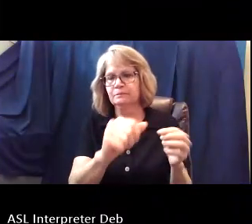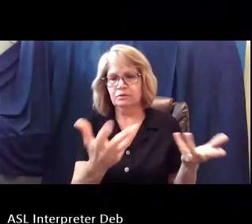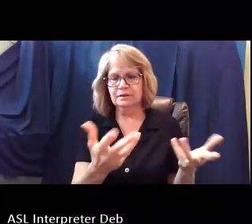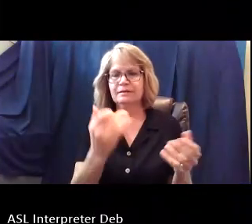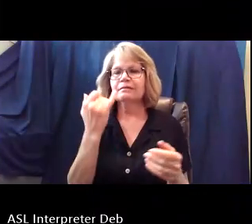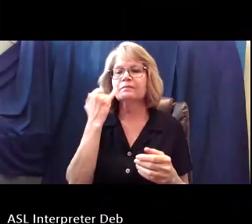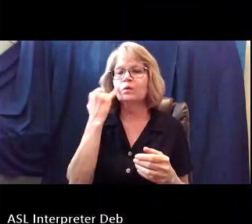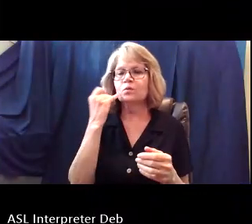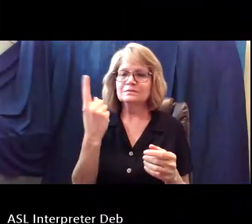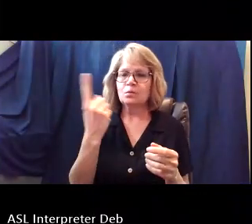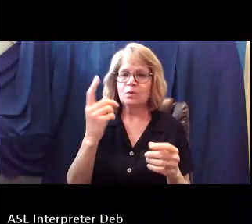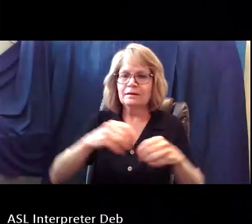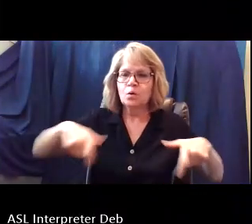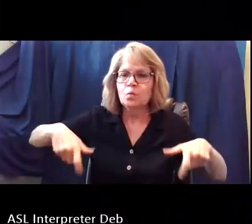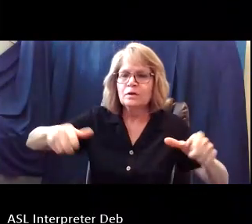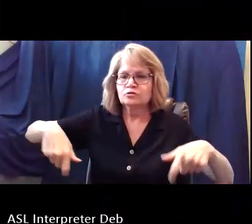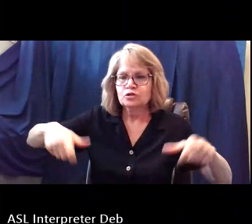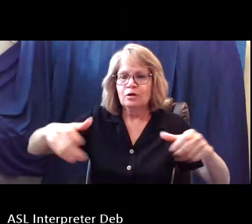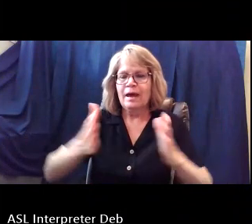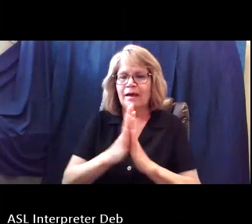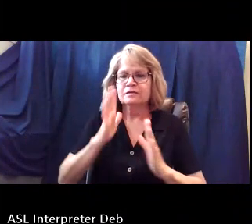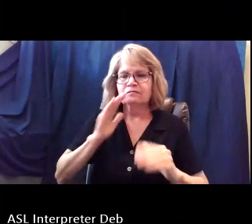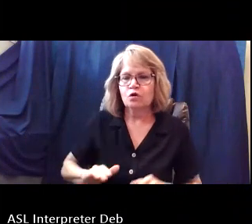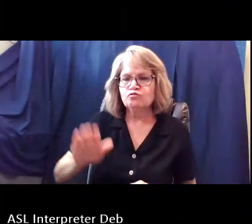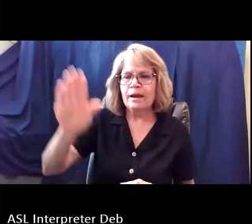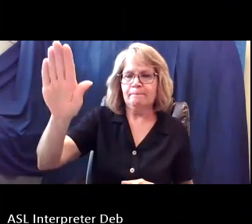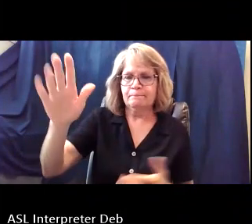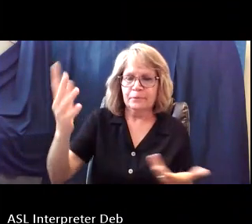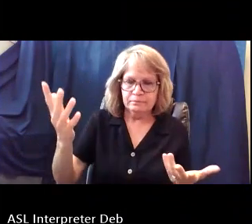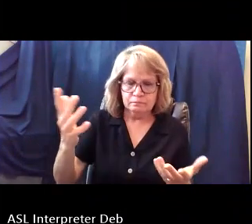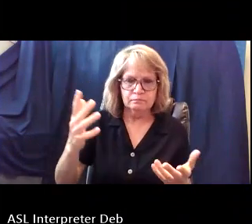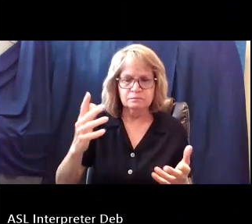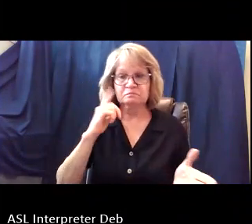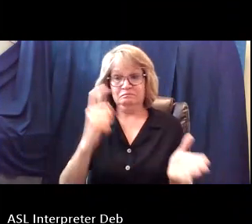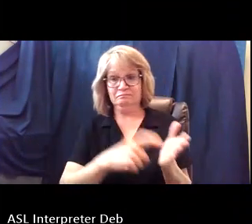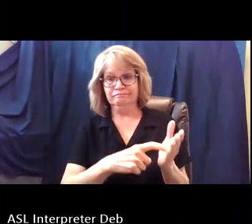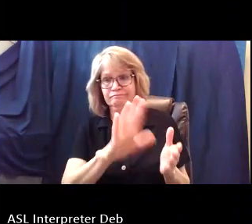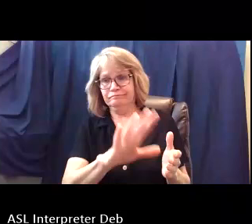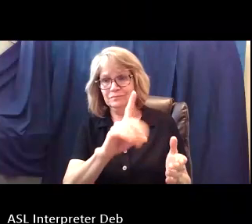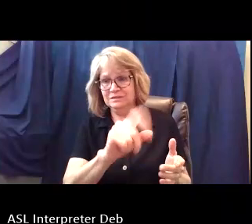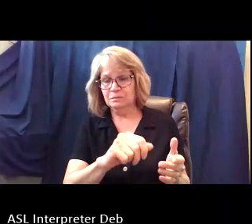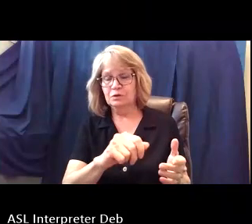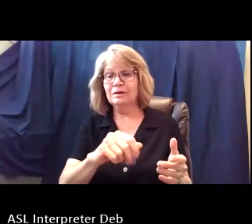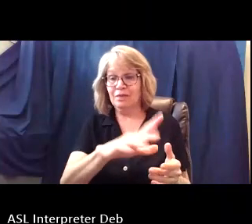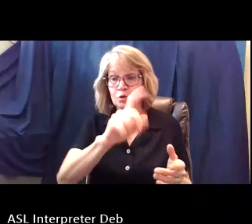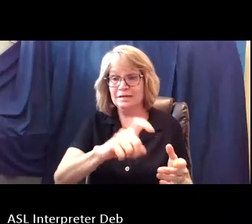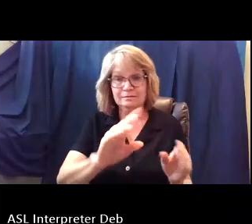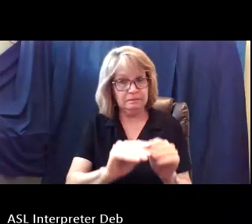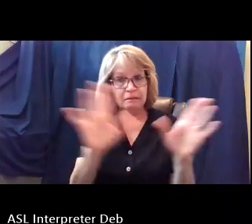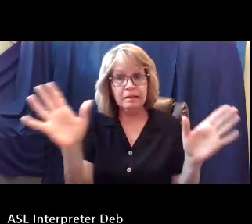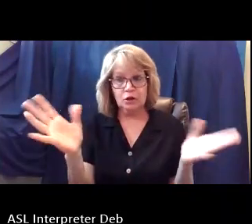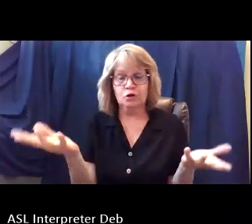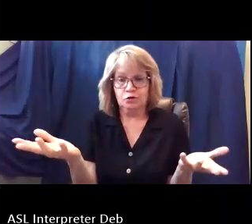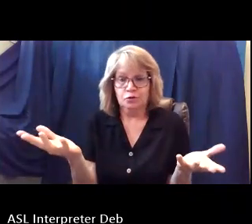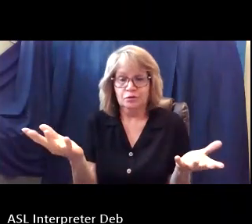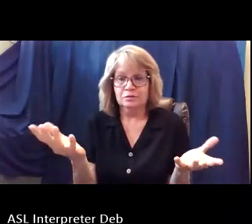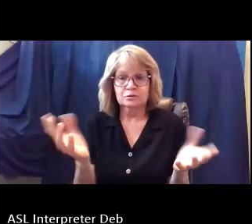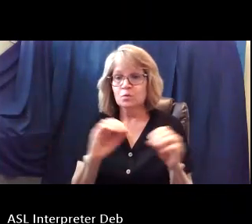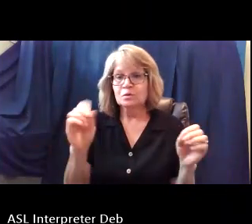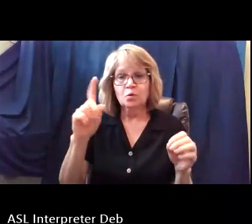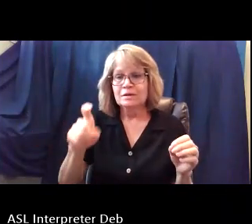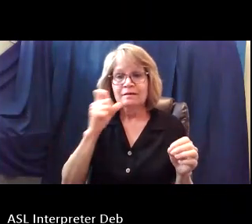that's in a wheelchair that's asking for a ramp, the disability is observable and the disability-related need is very clear. So there's no need